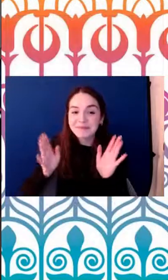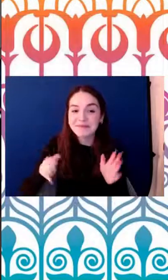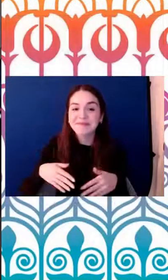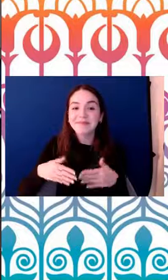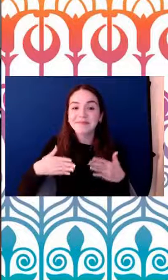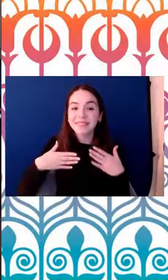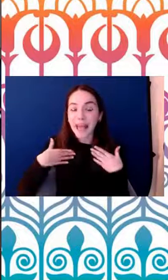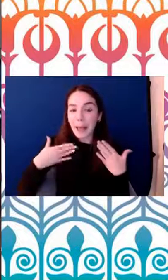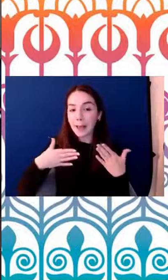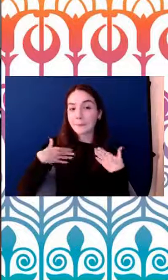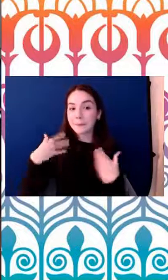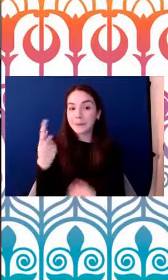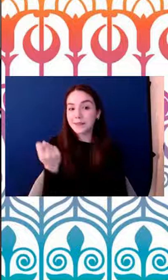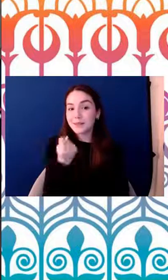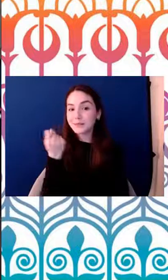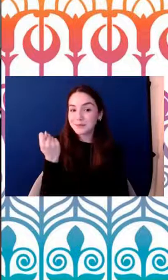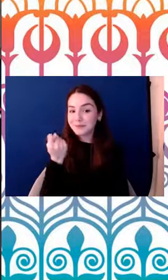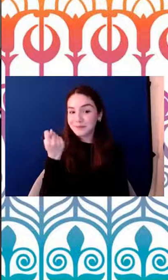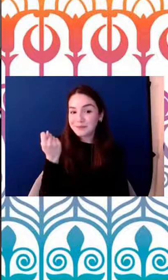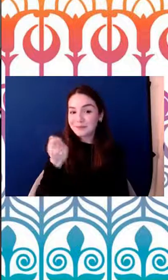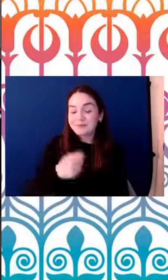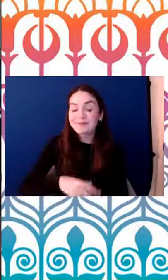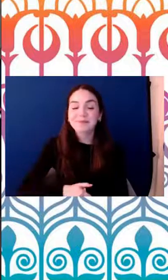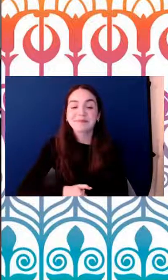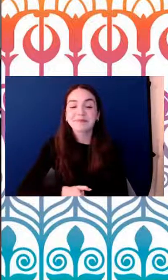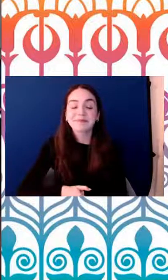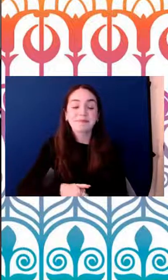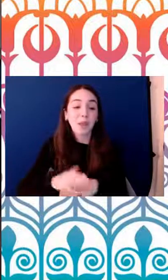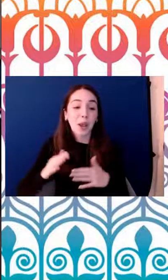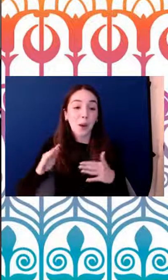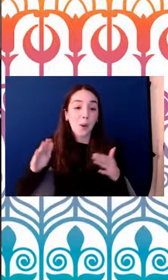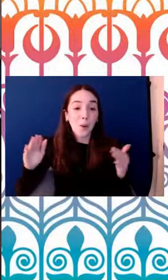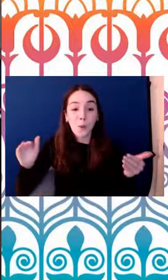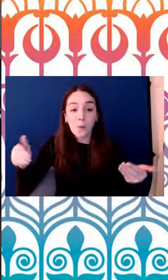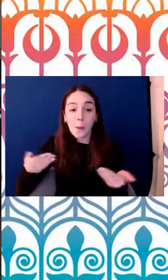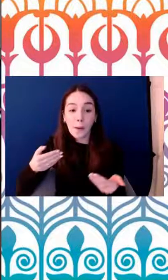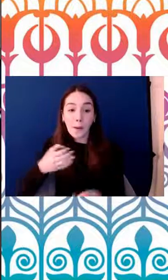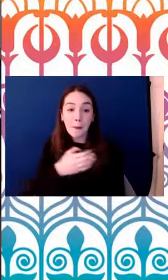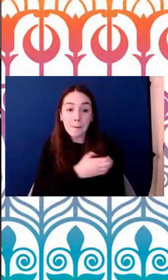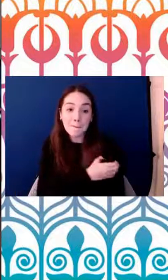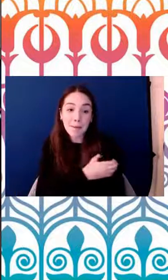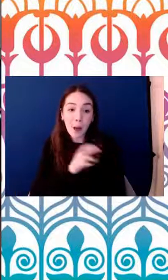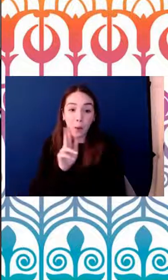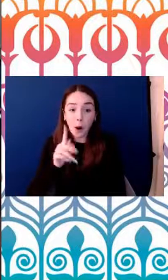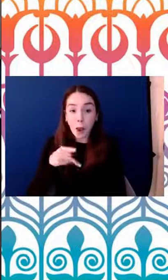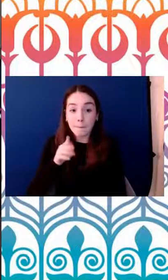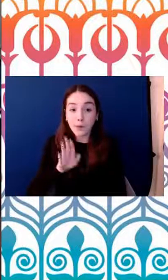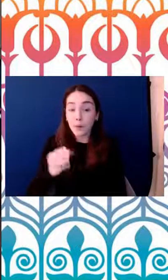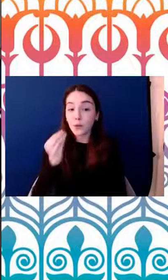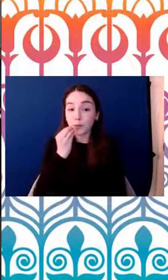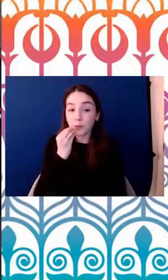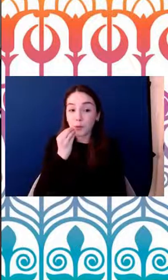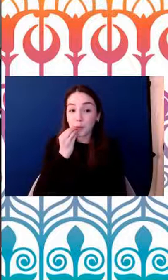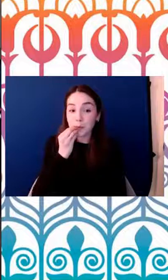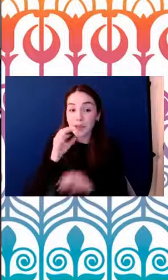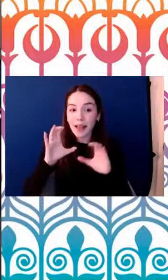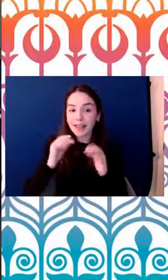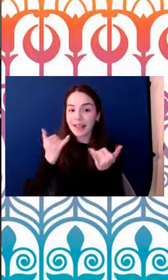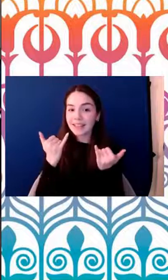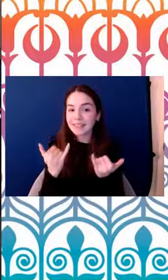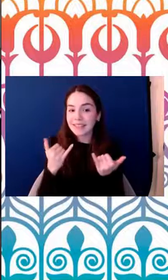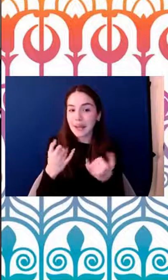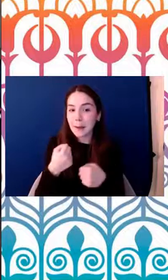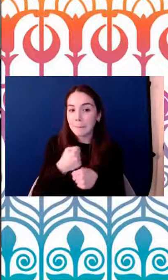Happy Tuesday. Welcome to Power Up Your Food. In our class today, we're going to